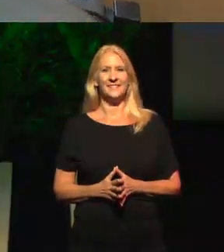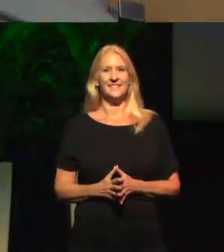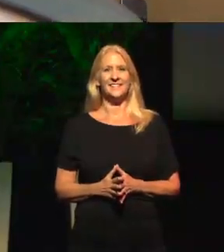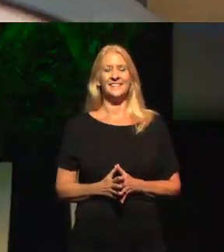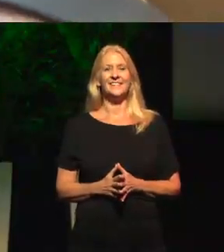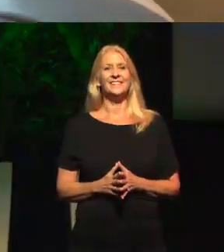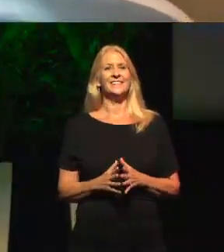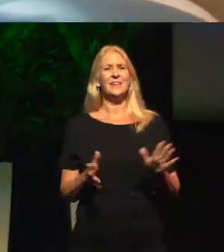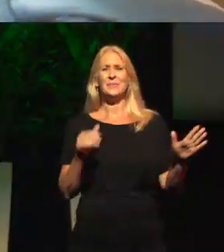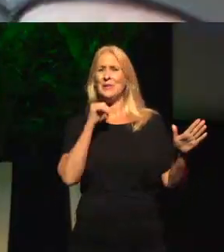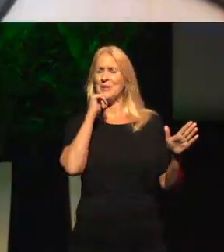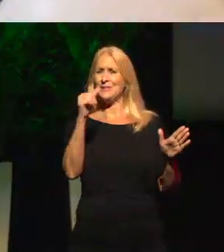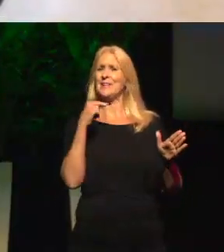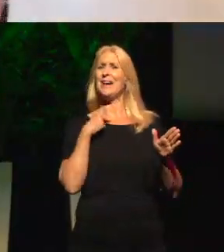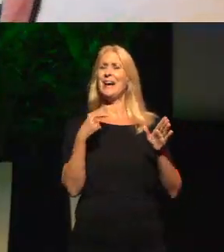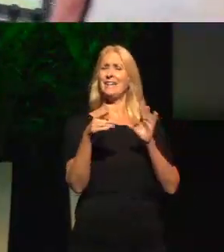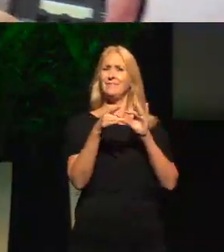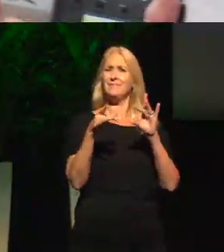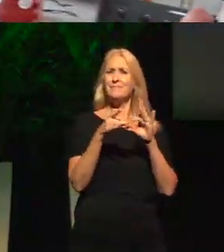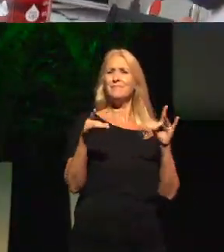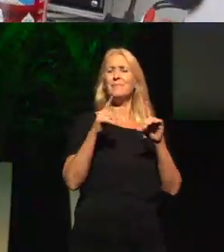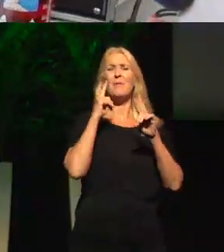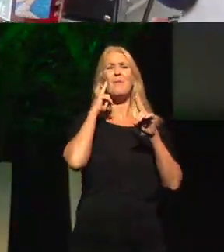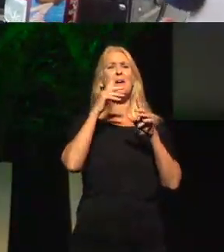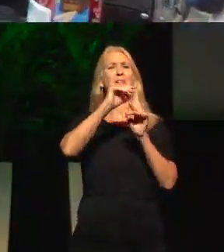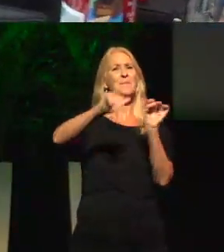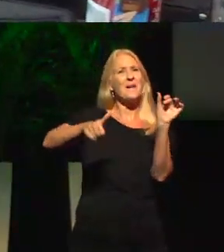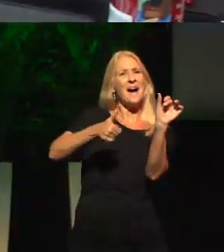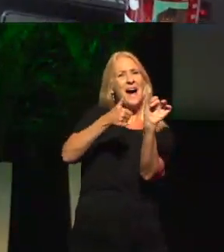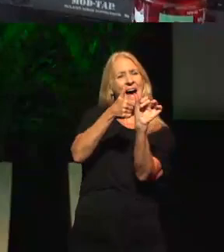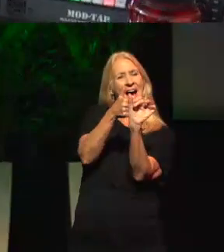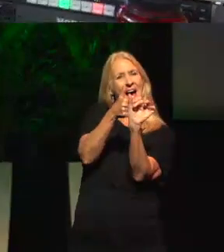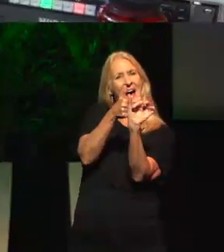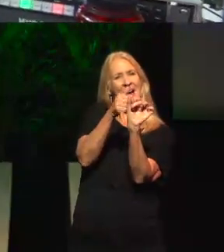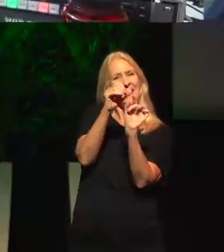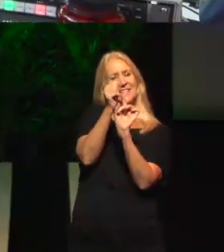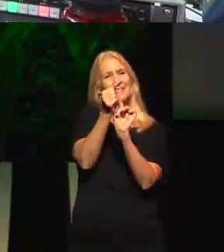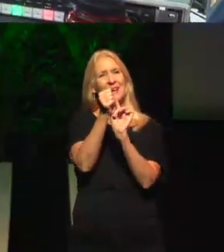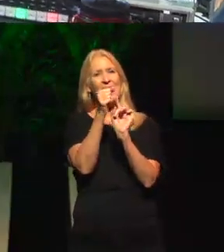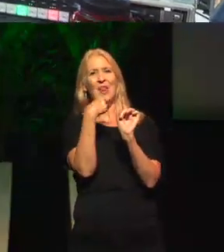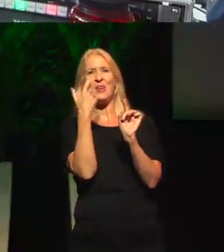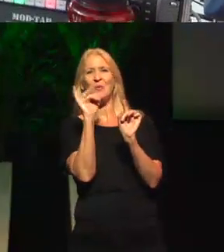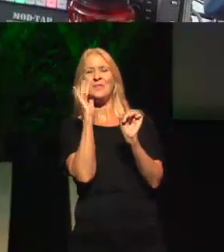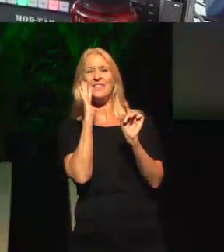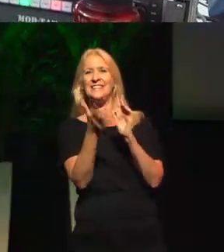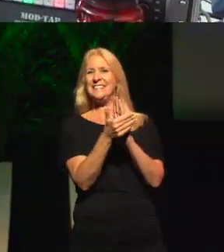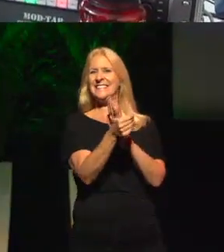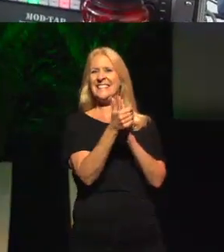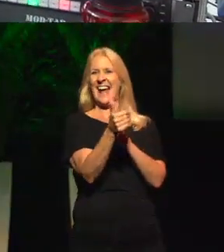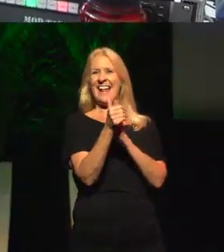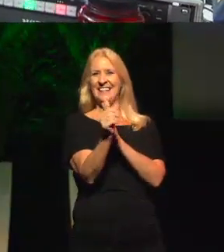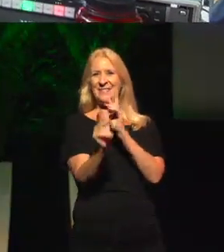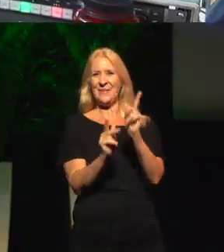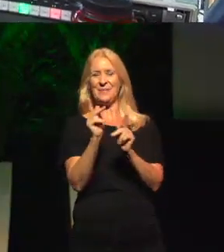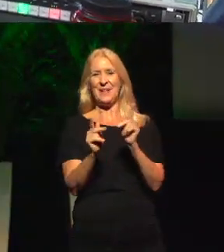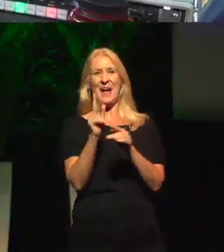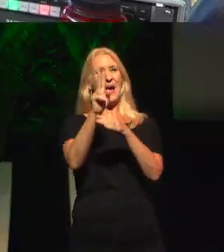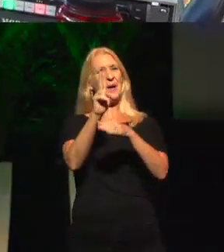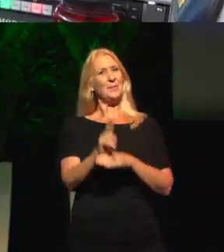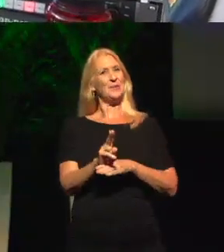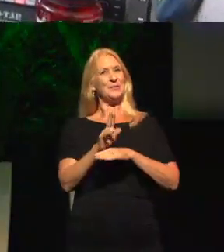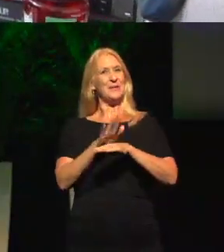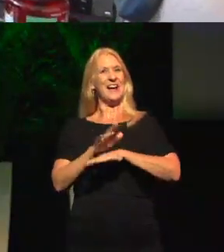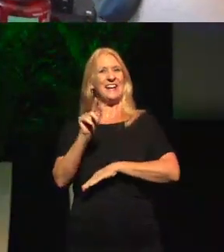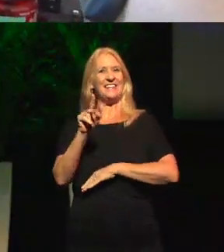Well, it's not scripted, but we thought we'd give you a behind-the-scenes look at this talented crew. You know, I used to be on TV. I'm used to being a part of the crew. In